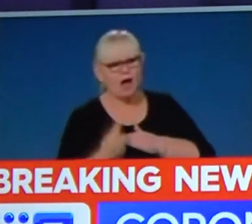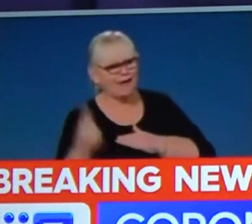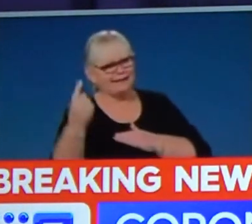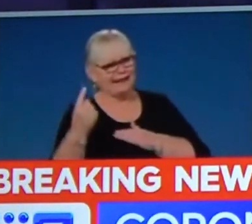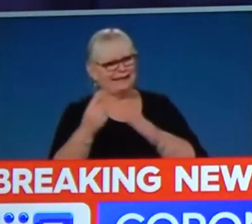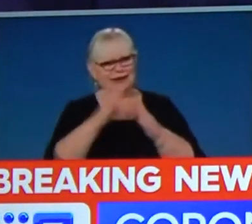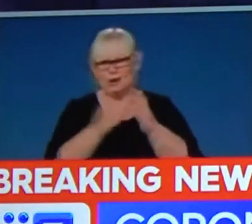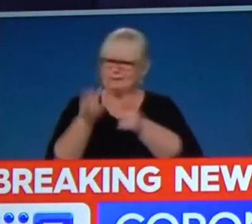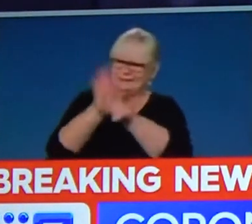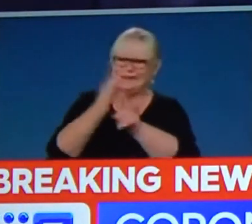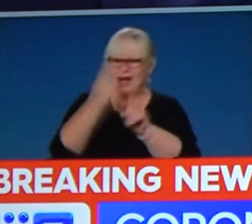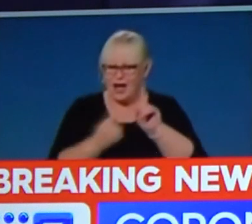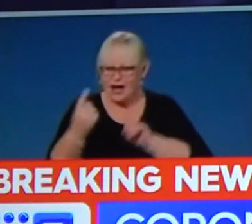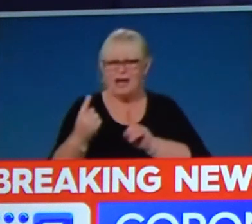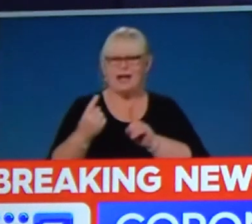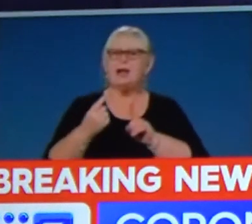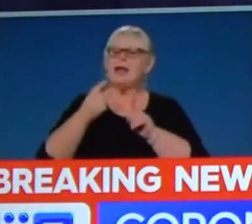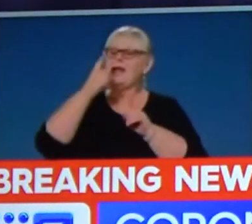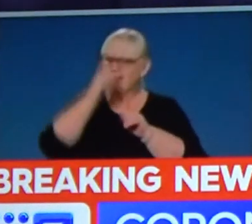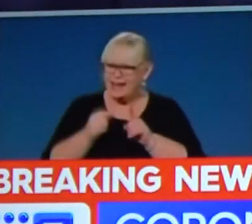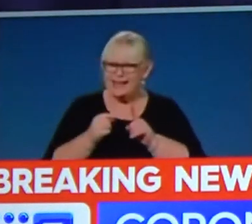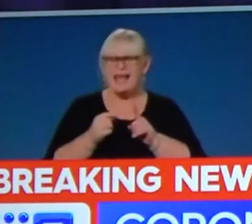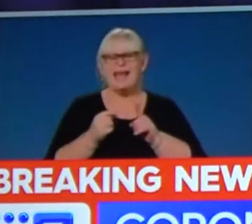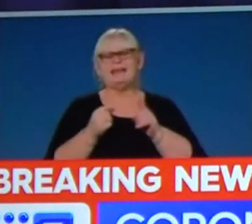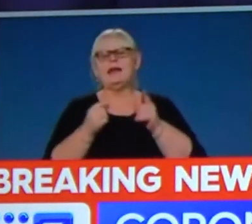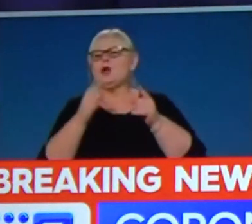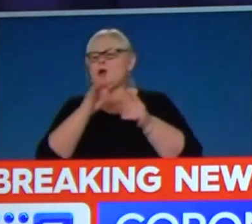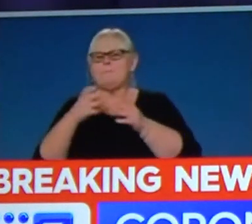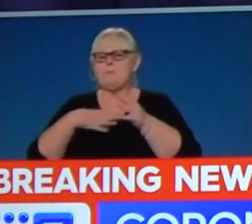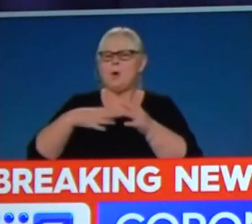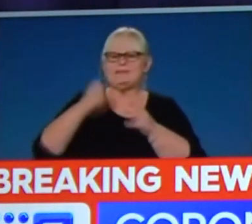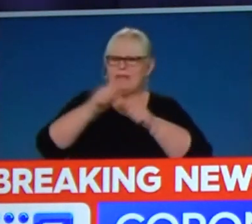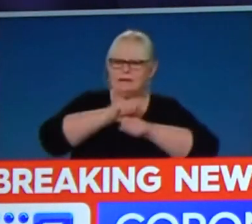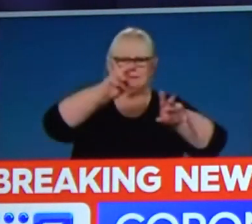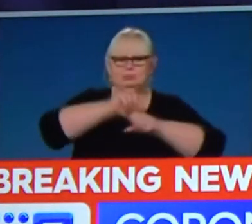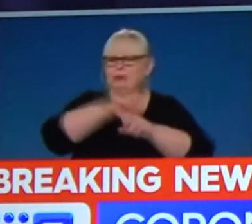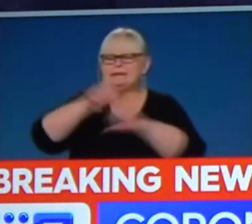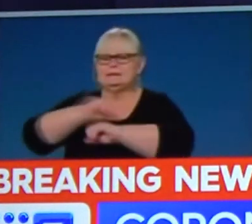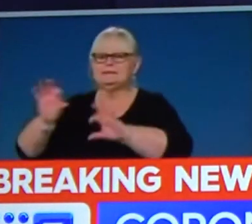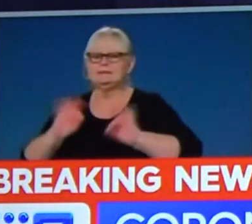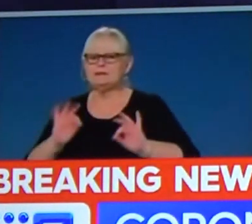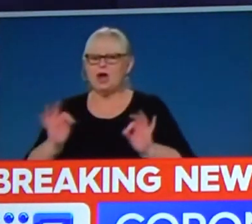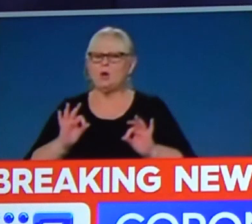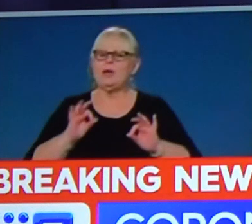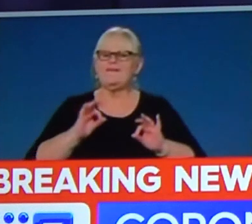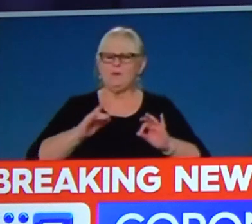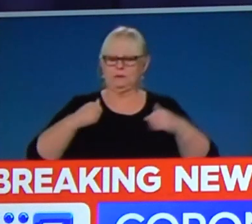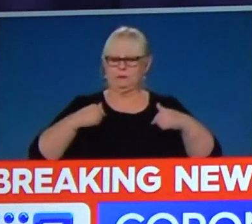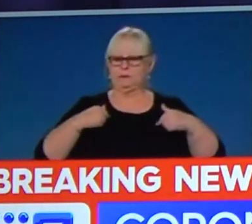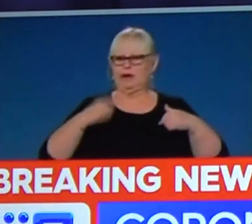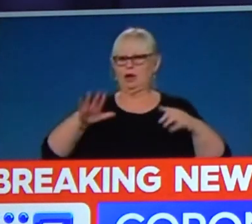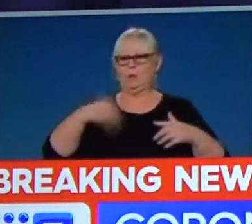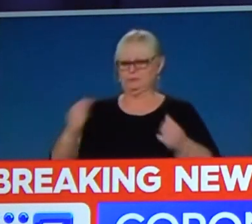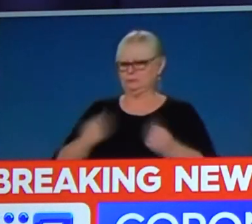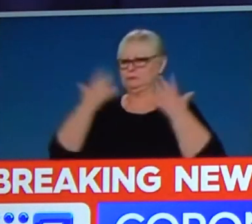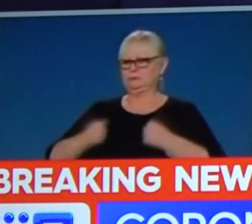that that our health advice is that they consider they carry or are carriers, but this is for their own protection to